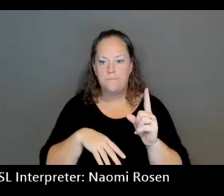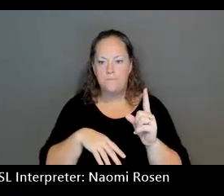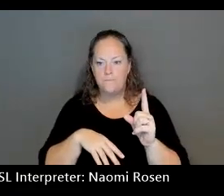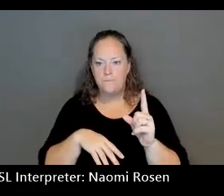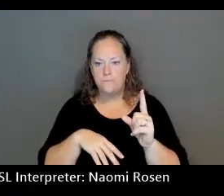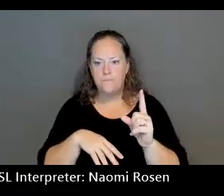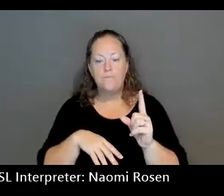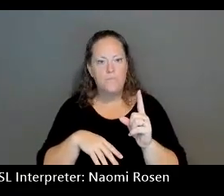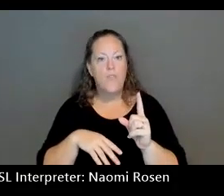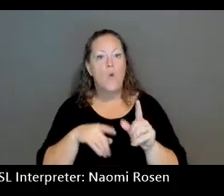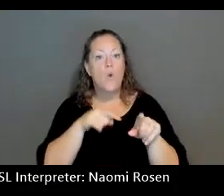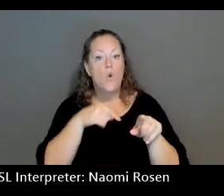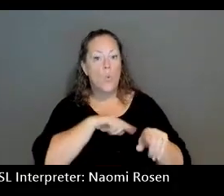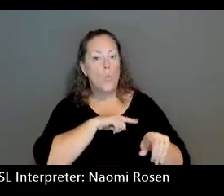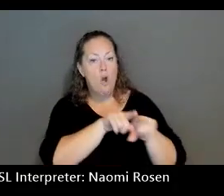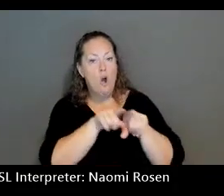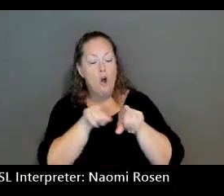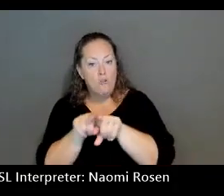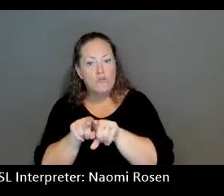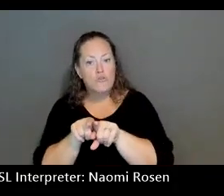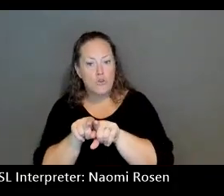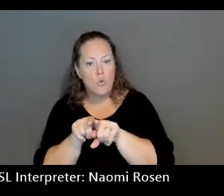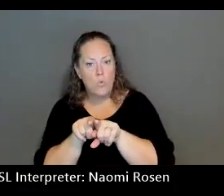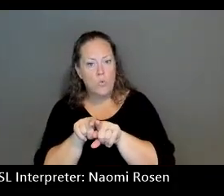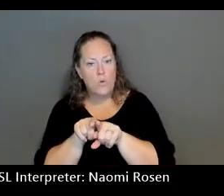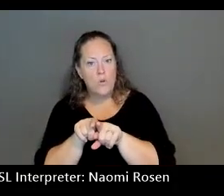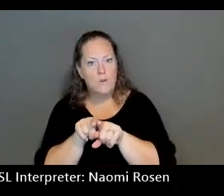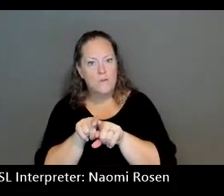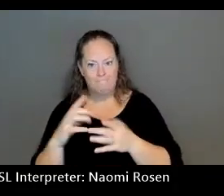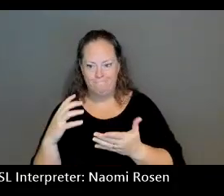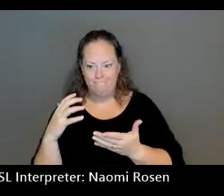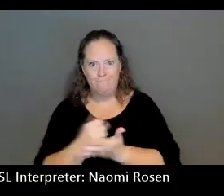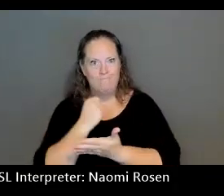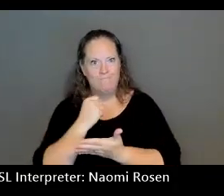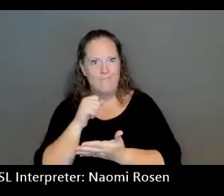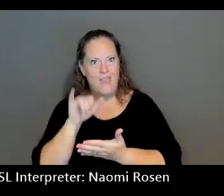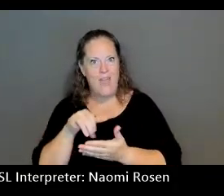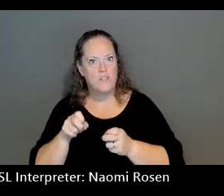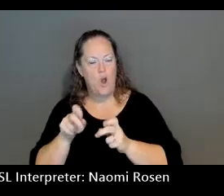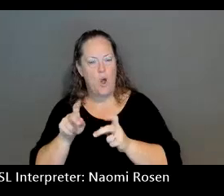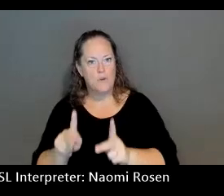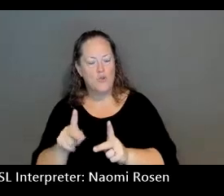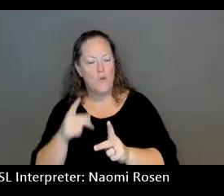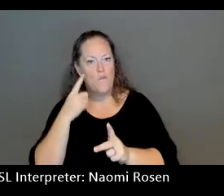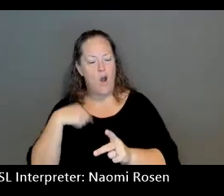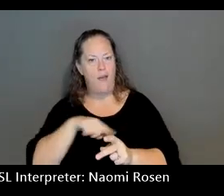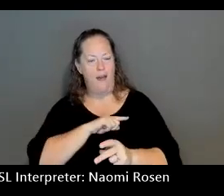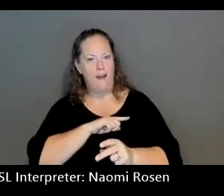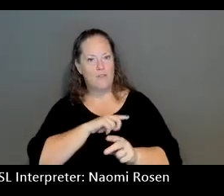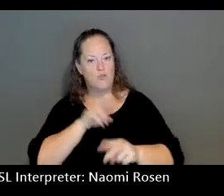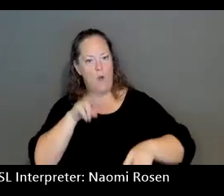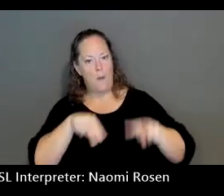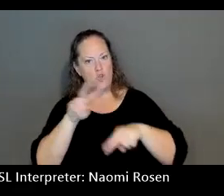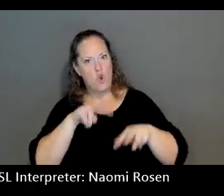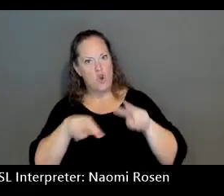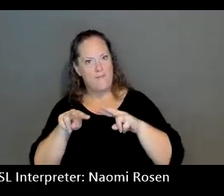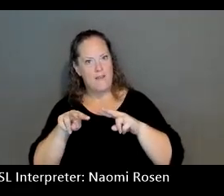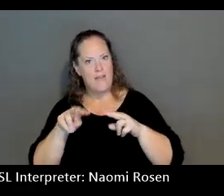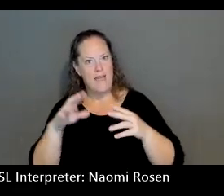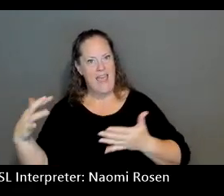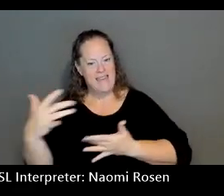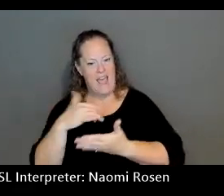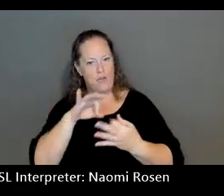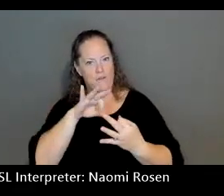We also took it as an opportunity to observe and gather feedback from the